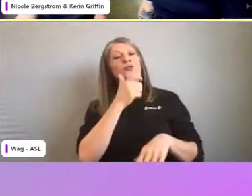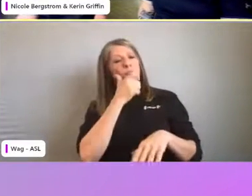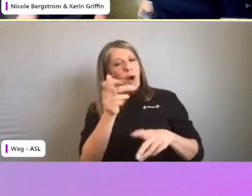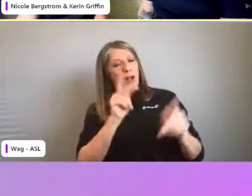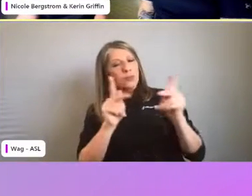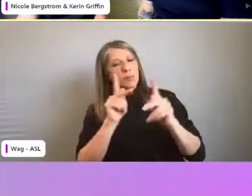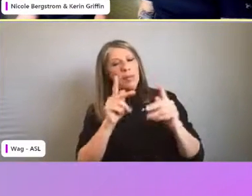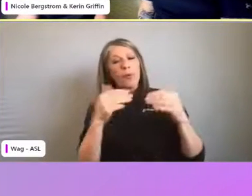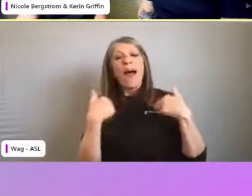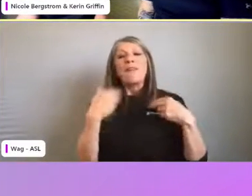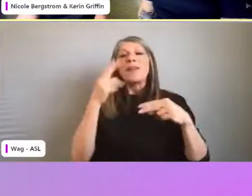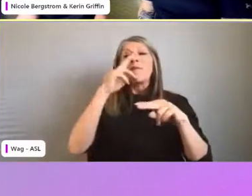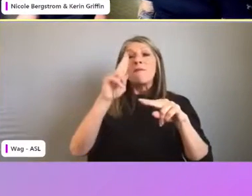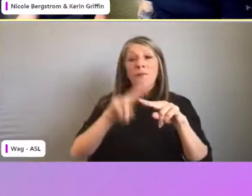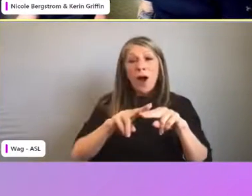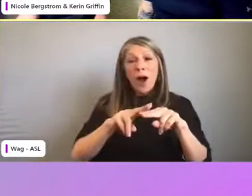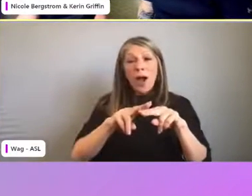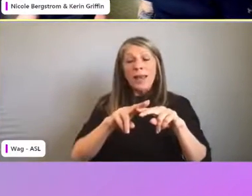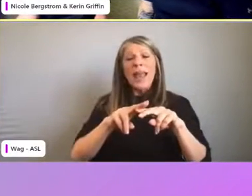learning.